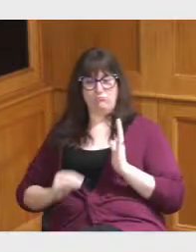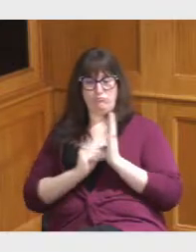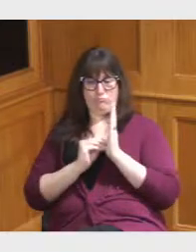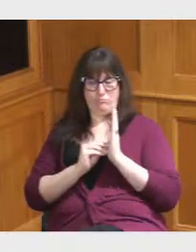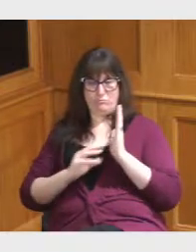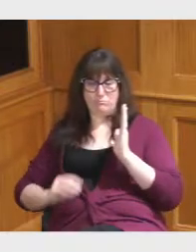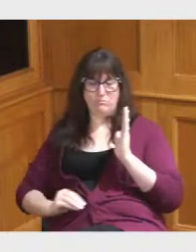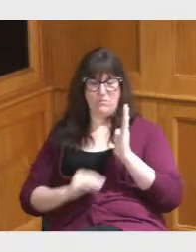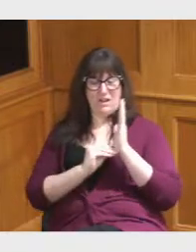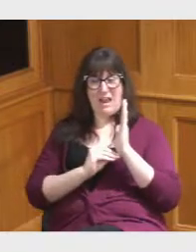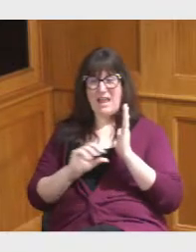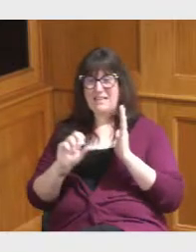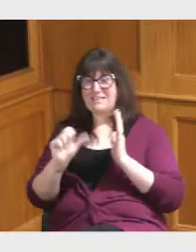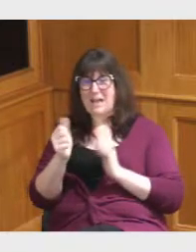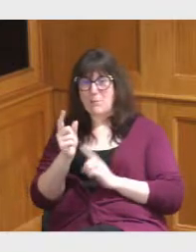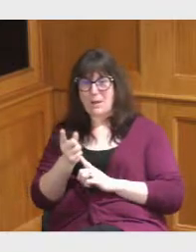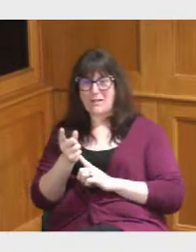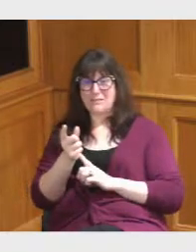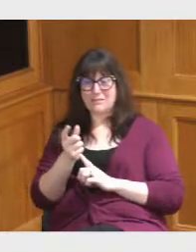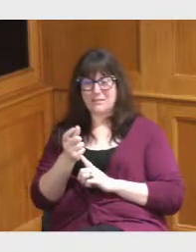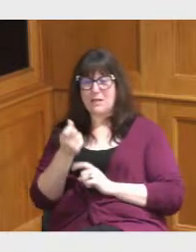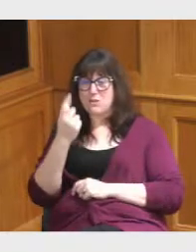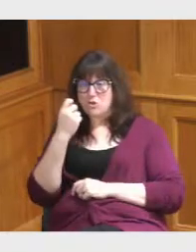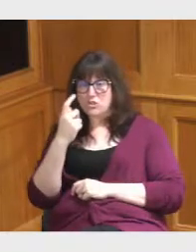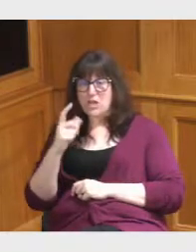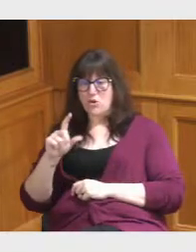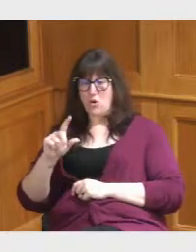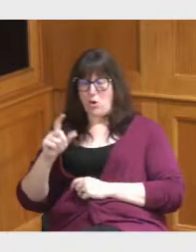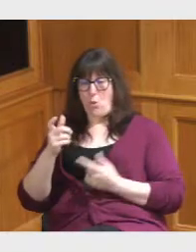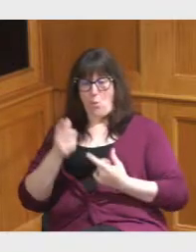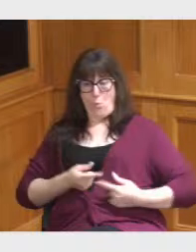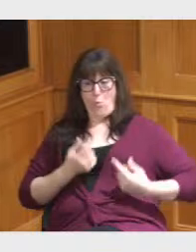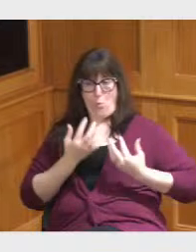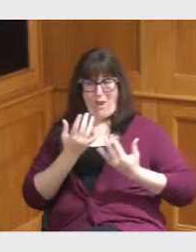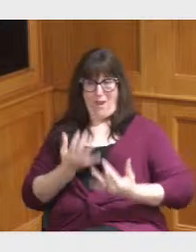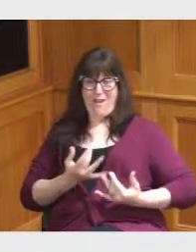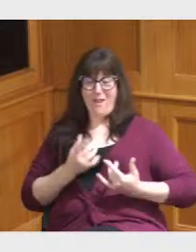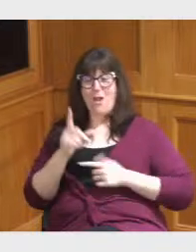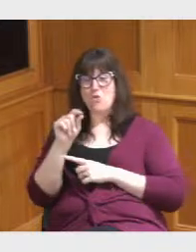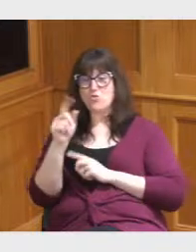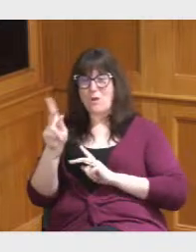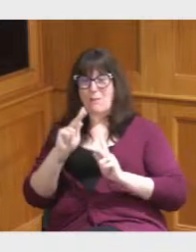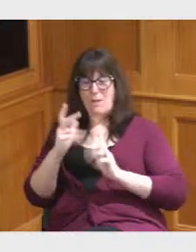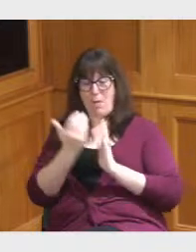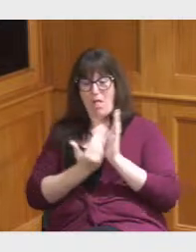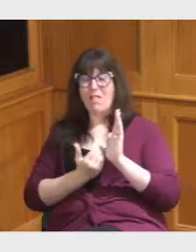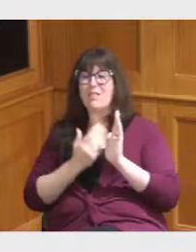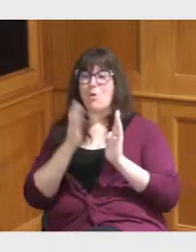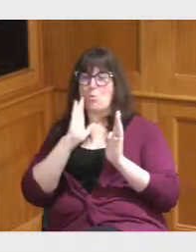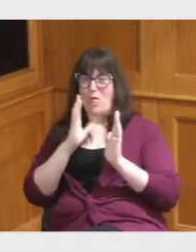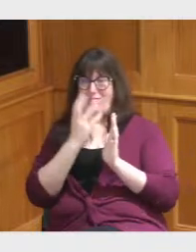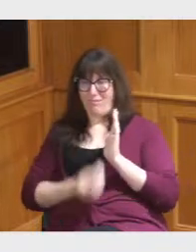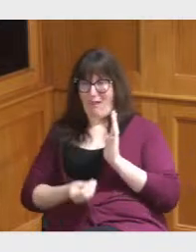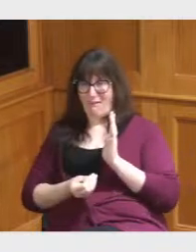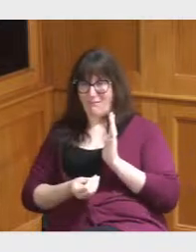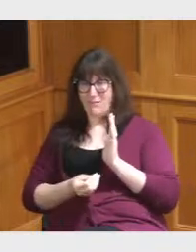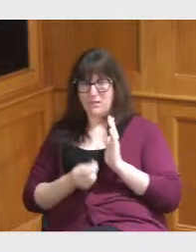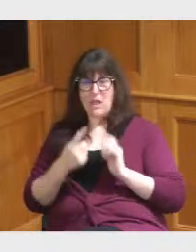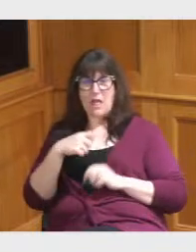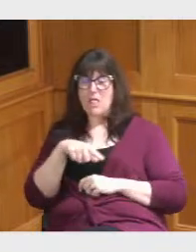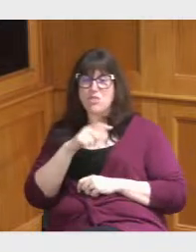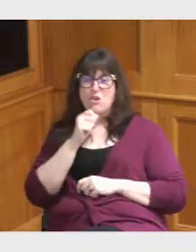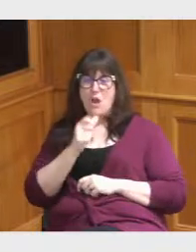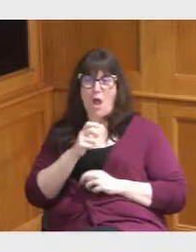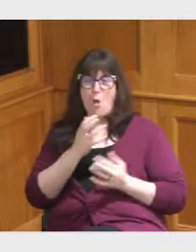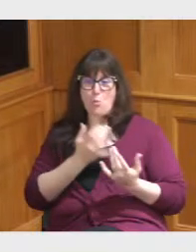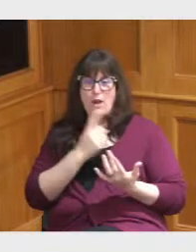on average, 20 people die off that wait list while waiting every single day. And those people that are waiting aren't waiting for a new